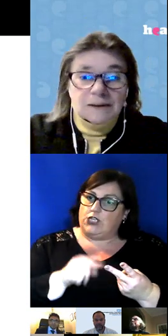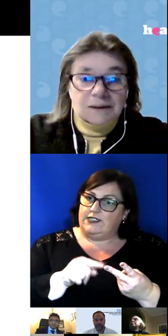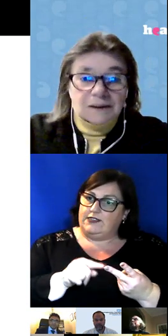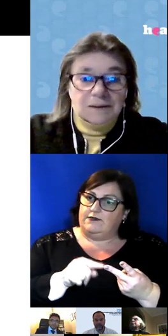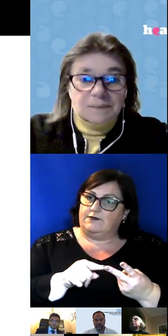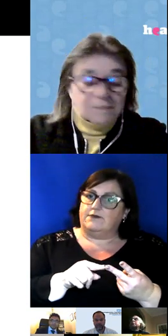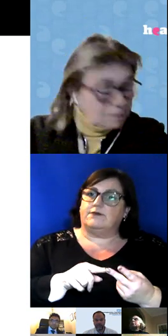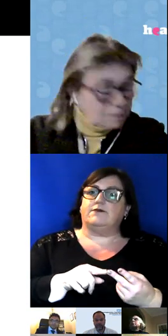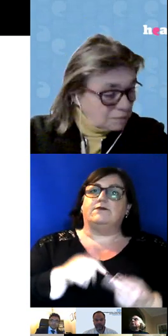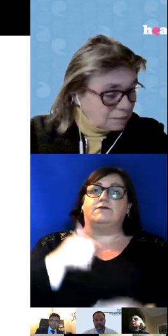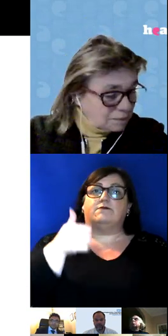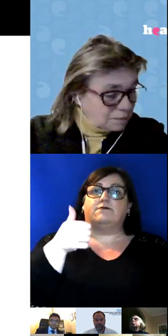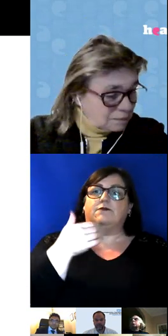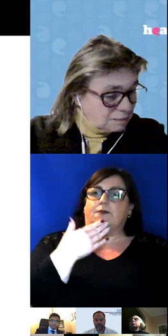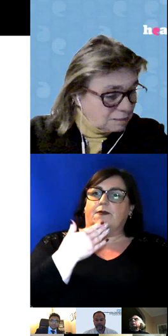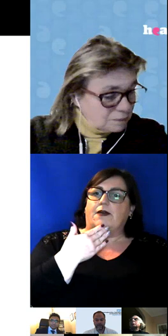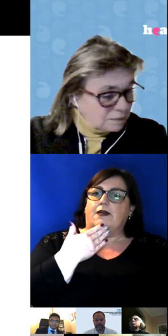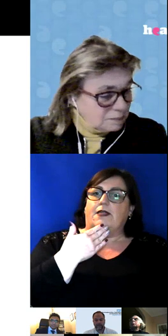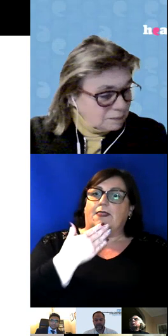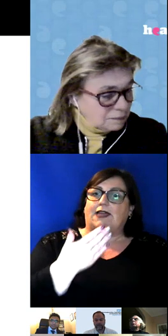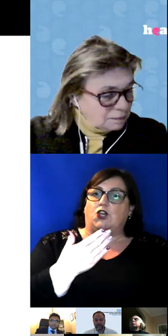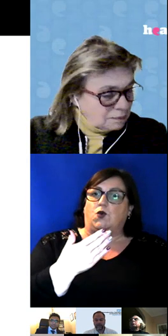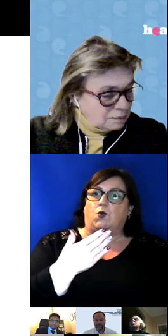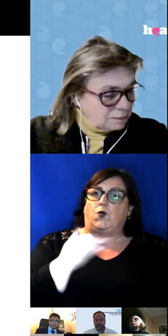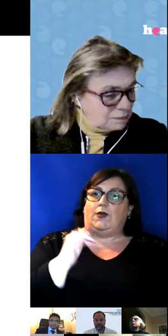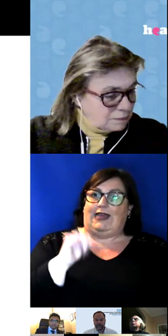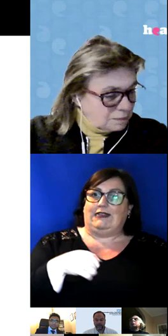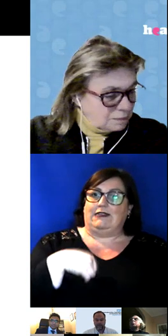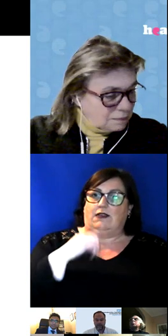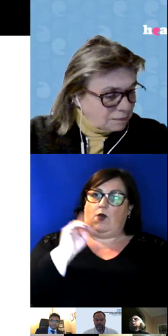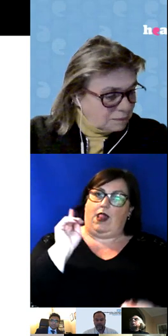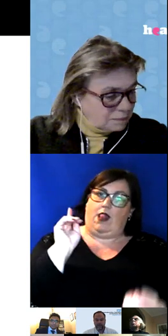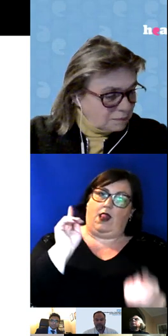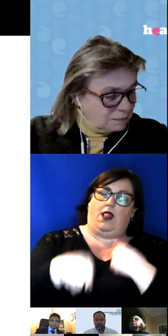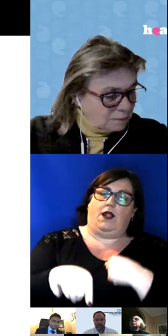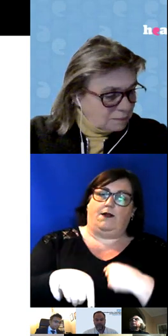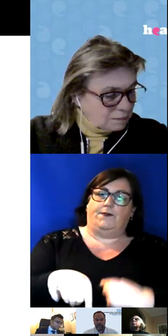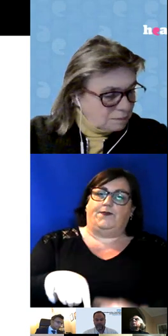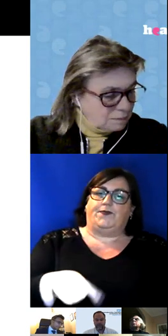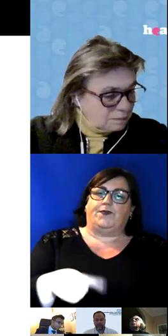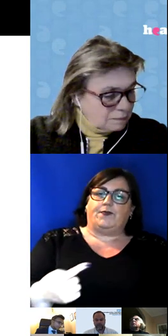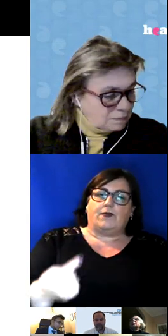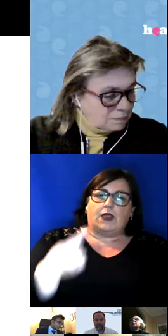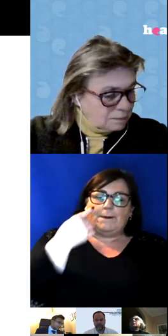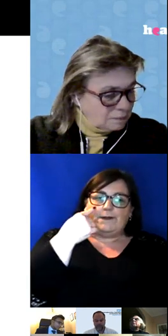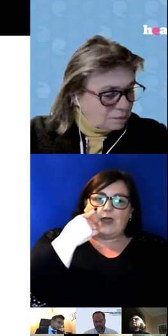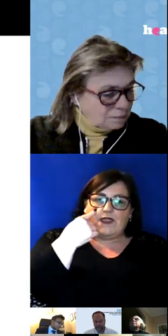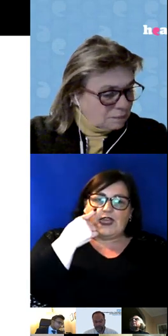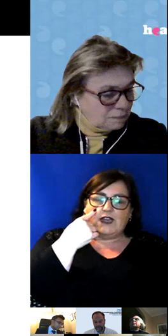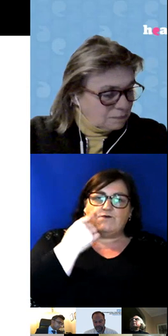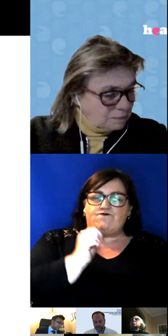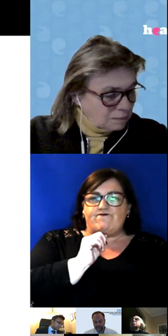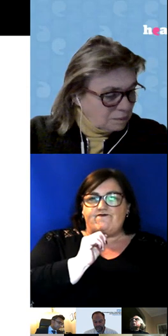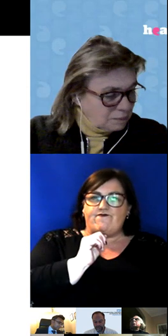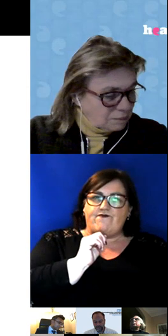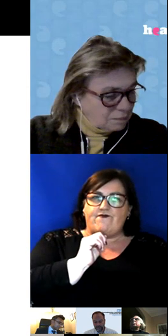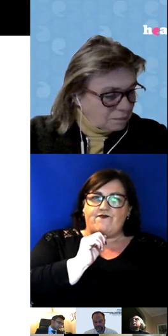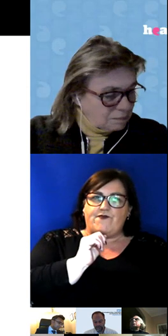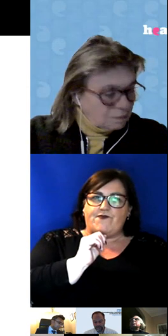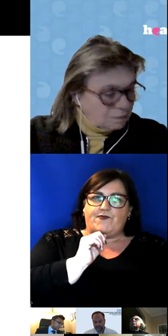you very much. Yes, thank you for your questions. I think the main thing to remember is that although the ICS and